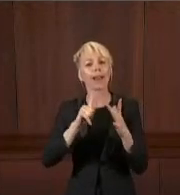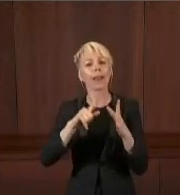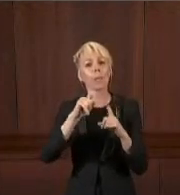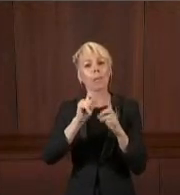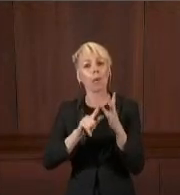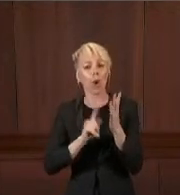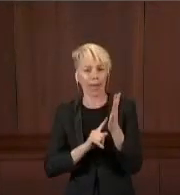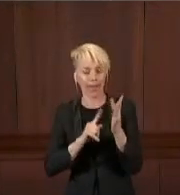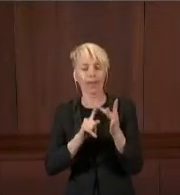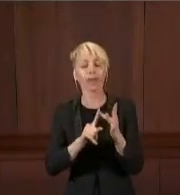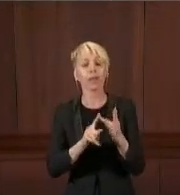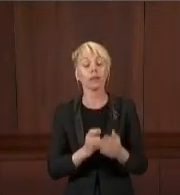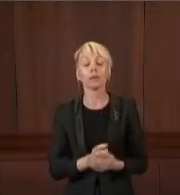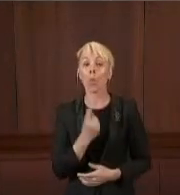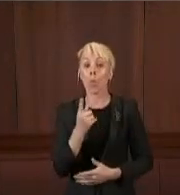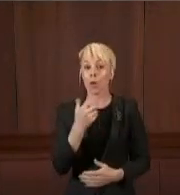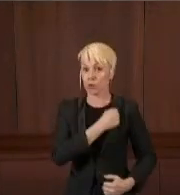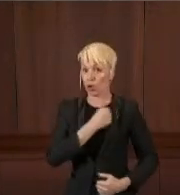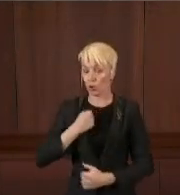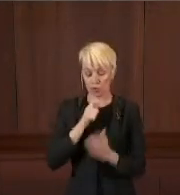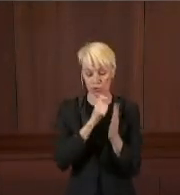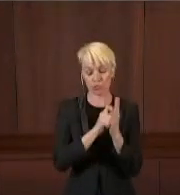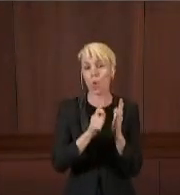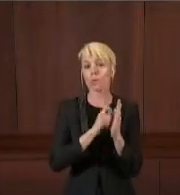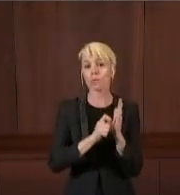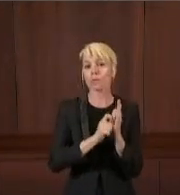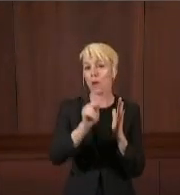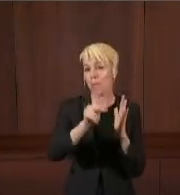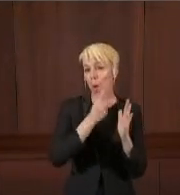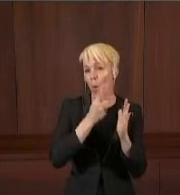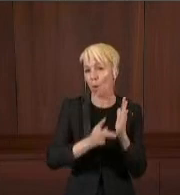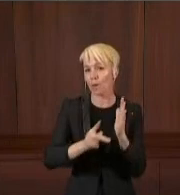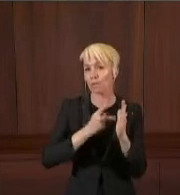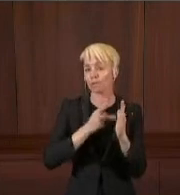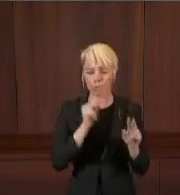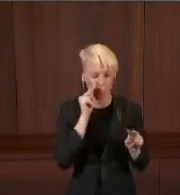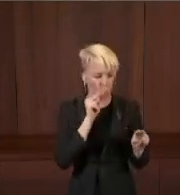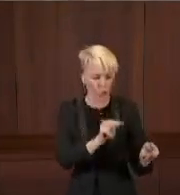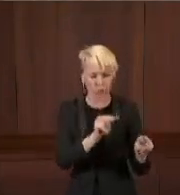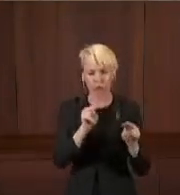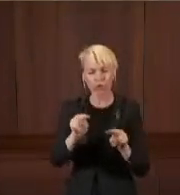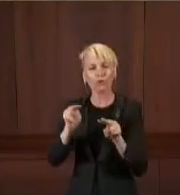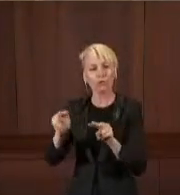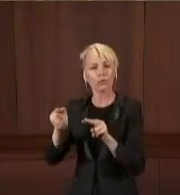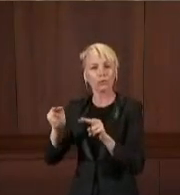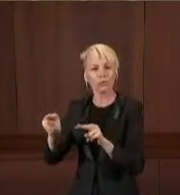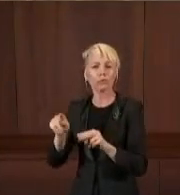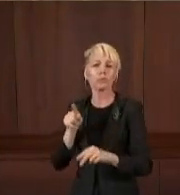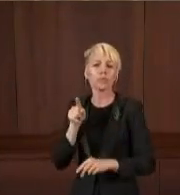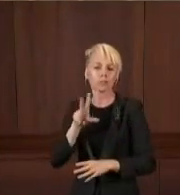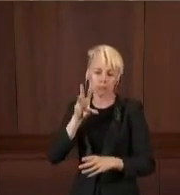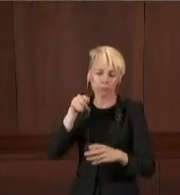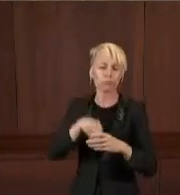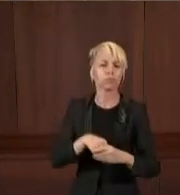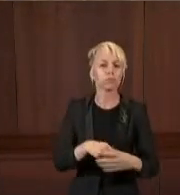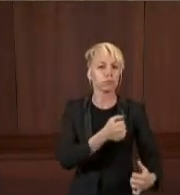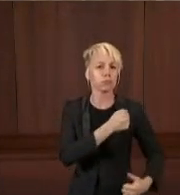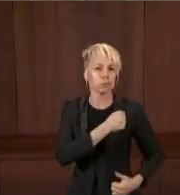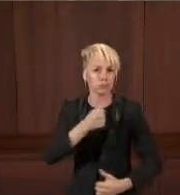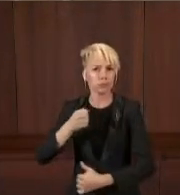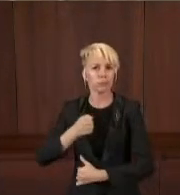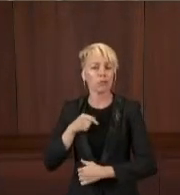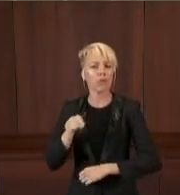poem written by a soldier who was there, Leon Gellert, who served as a private in the 10th Battalion